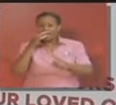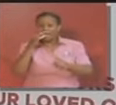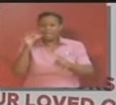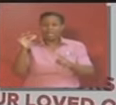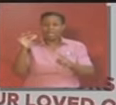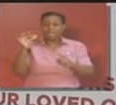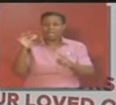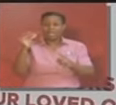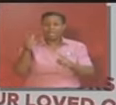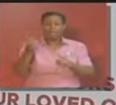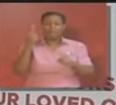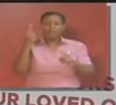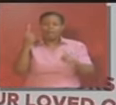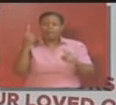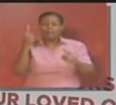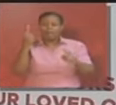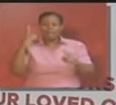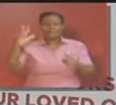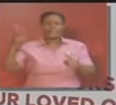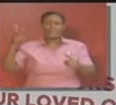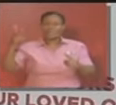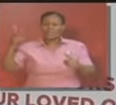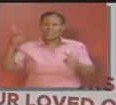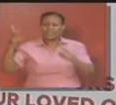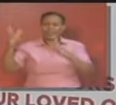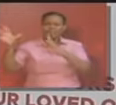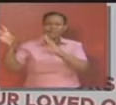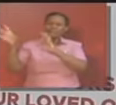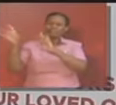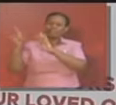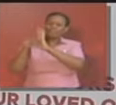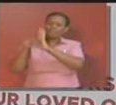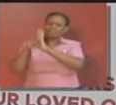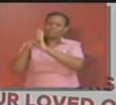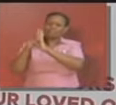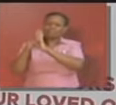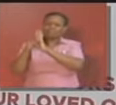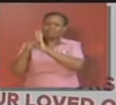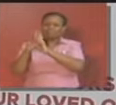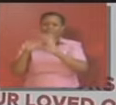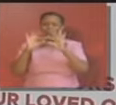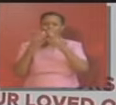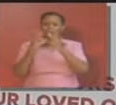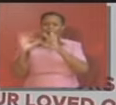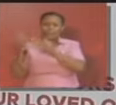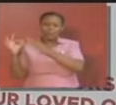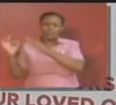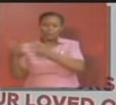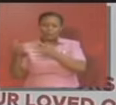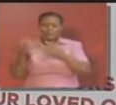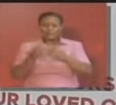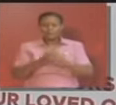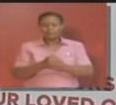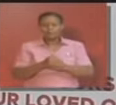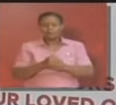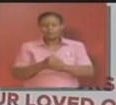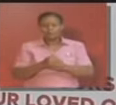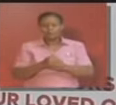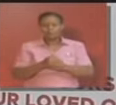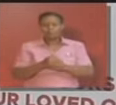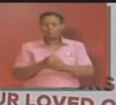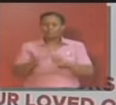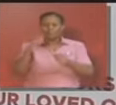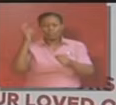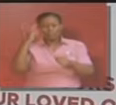contact that was tested and they were found to be negative. In terms of households, which we would have seen with the beautiful colors that Dr. Hinds showed